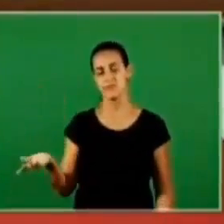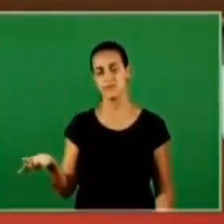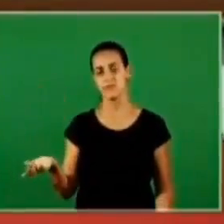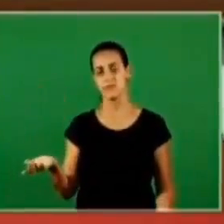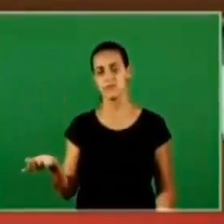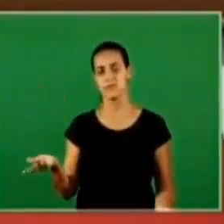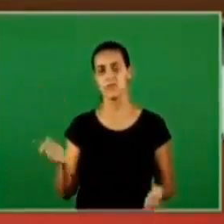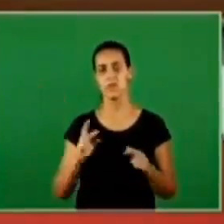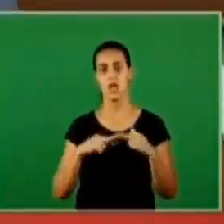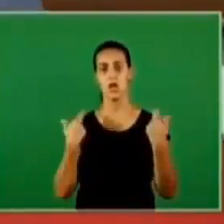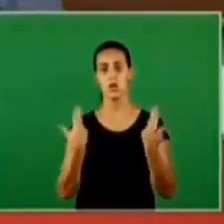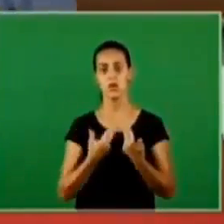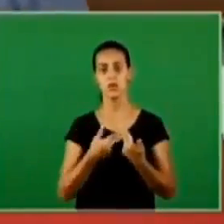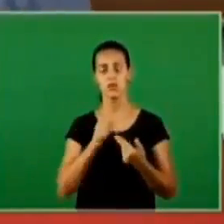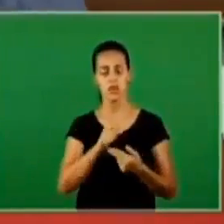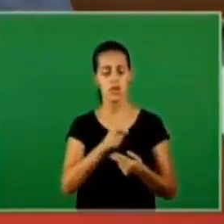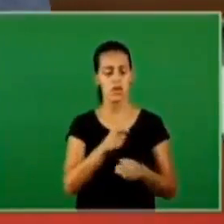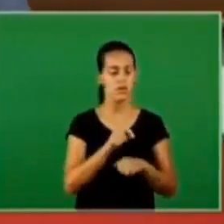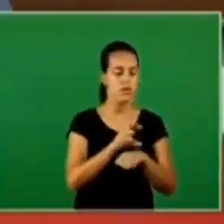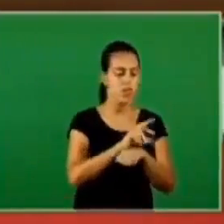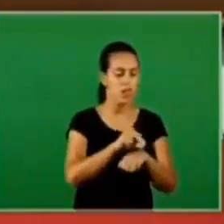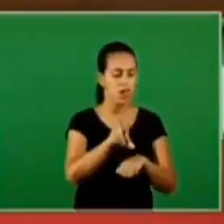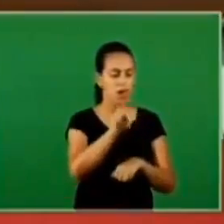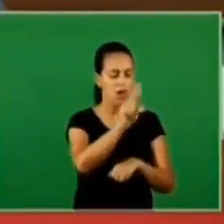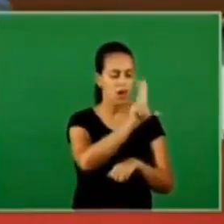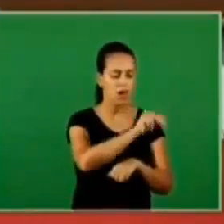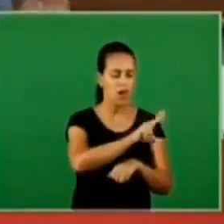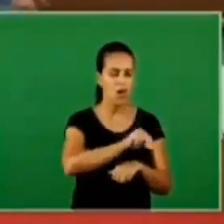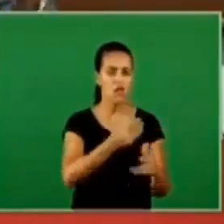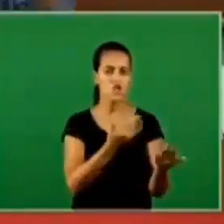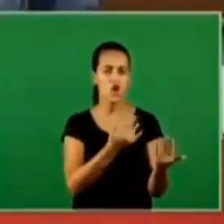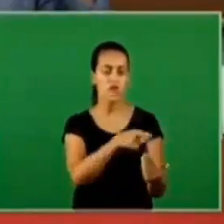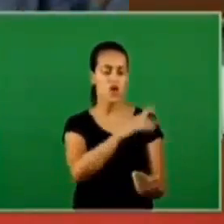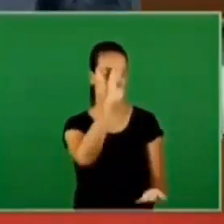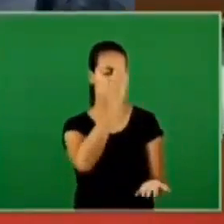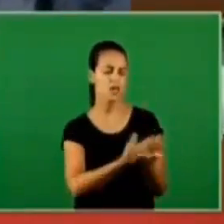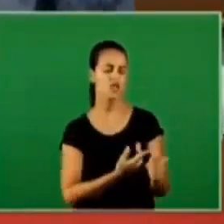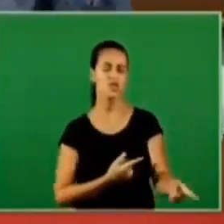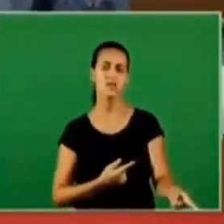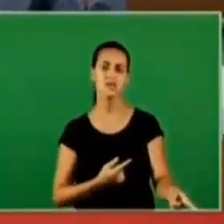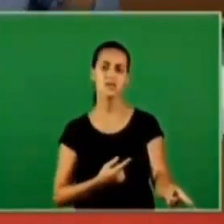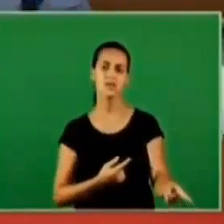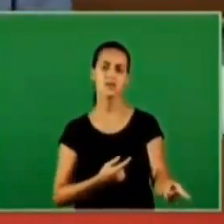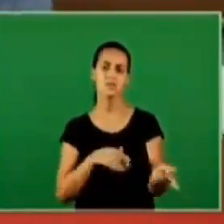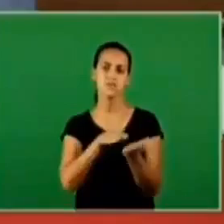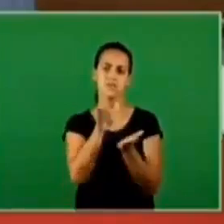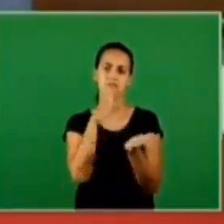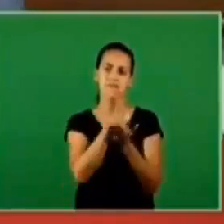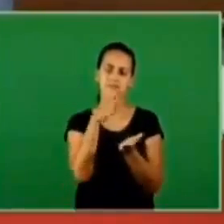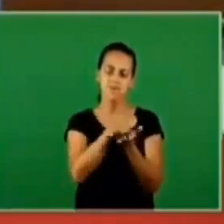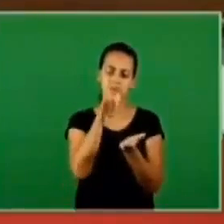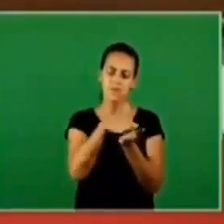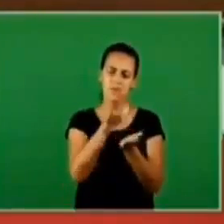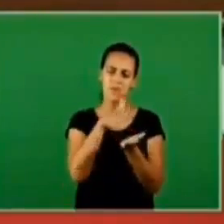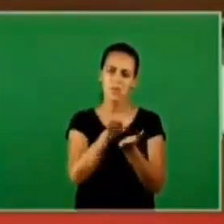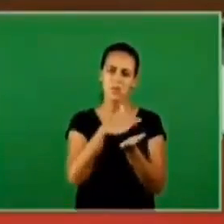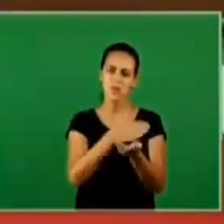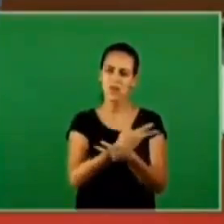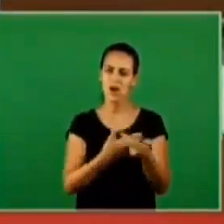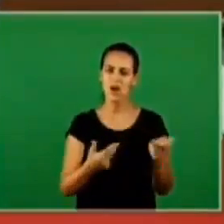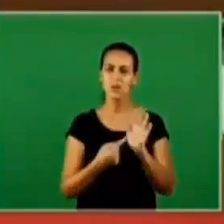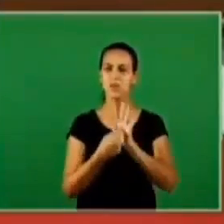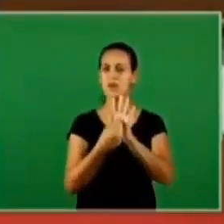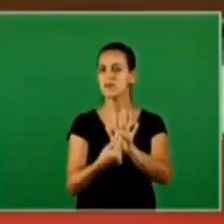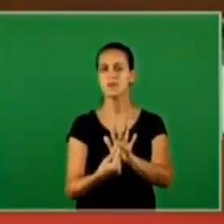meeting and they are taking youth, and their youth are very enthusiastic about this. They are